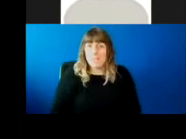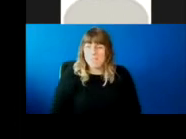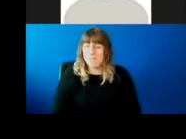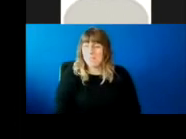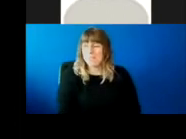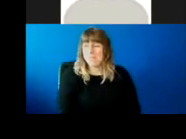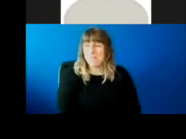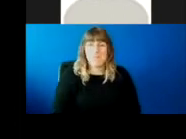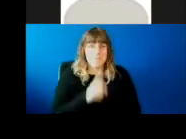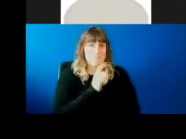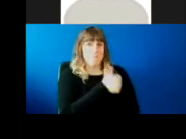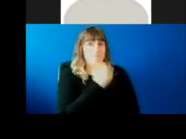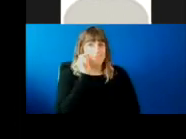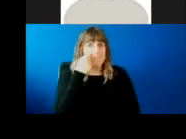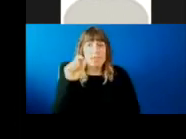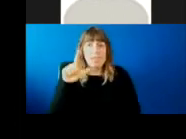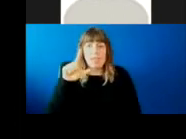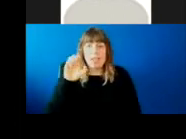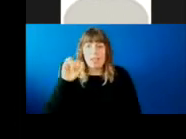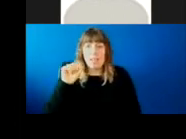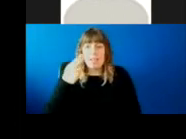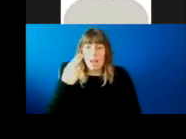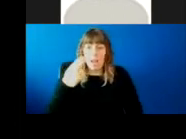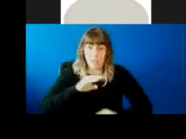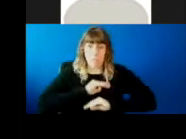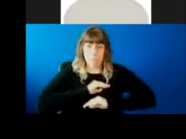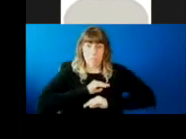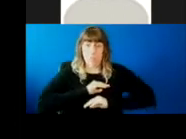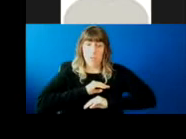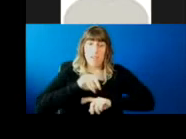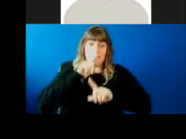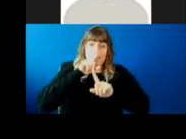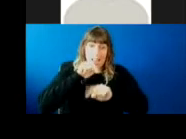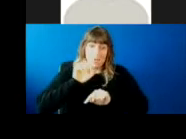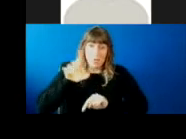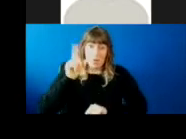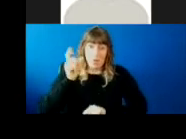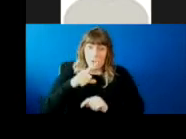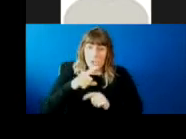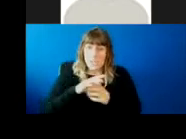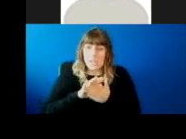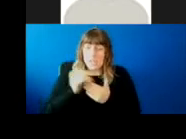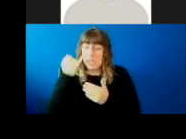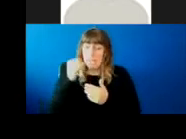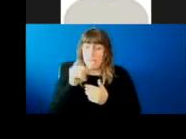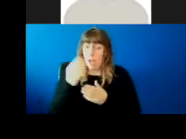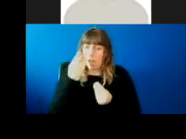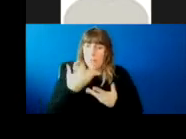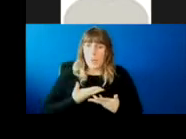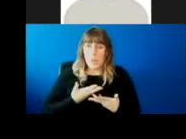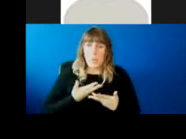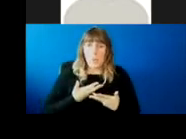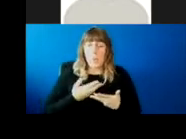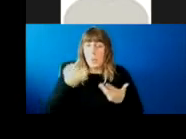And Leah, I'm going to assume that maybe that answer also dealt with your question. You can let me know in the chat if there's any piece